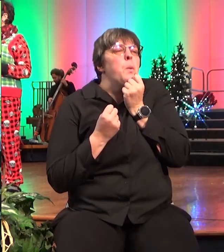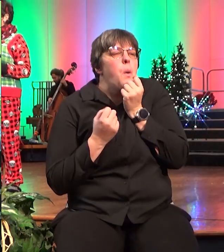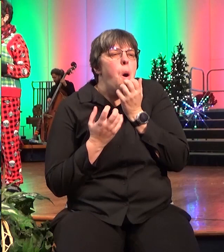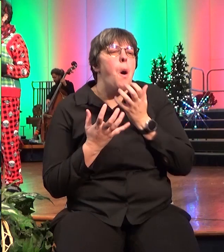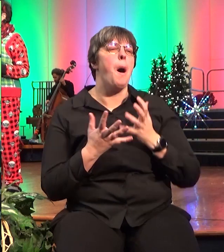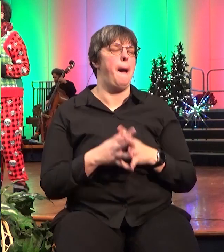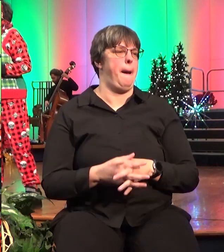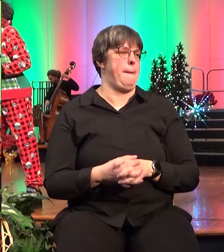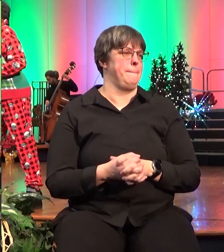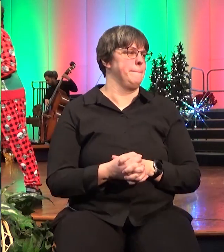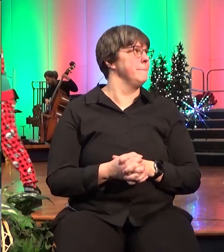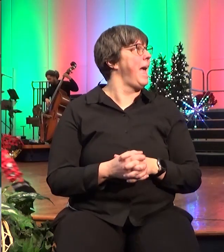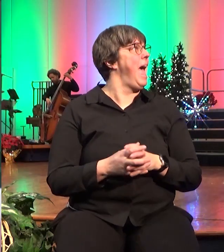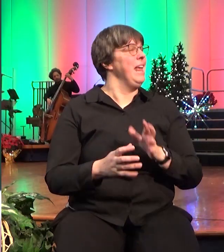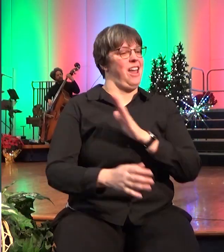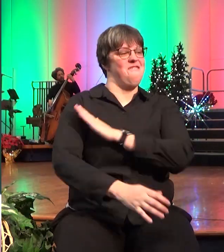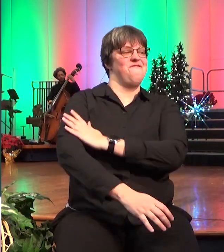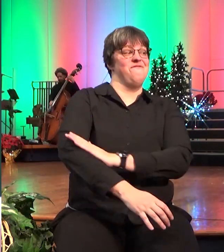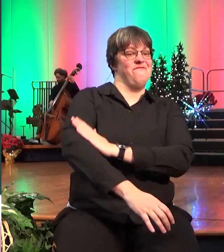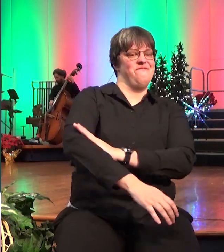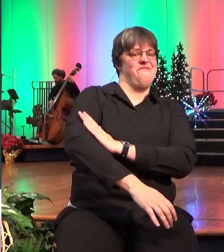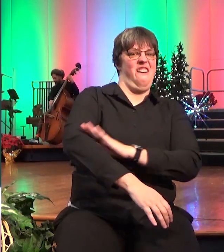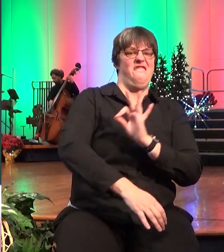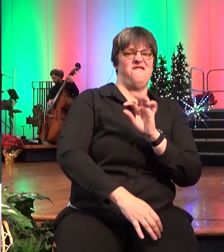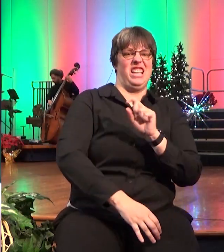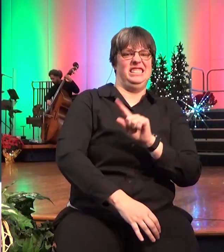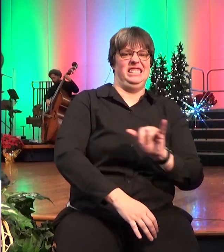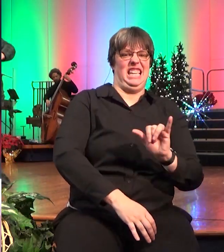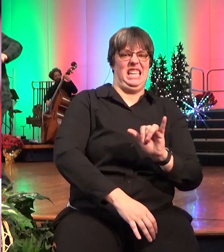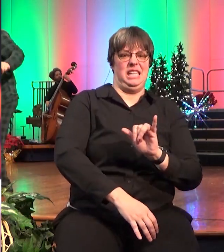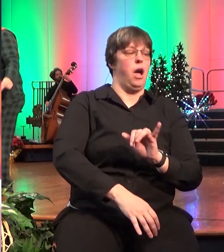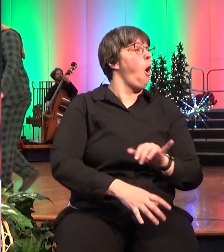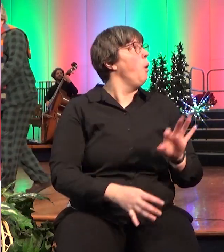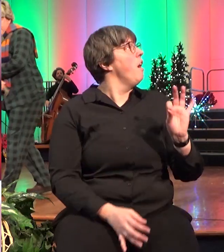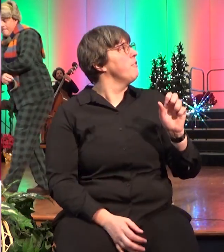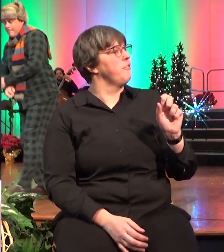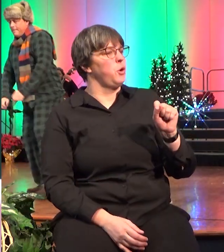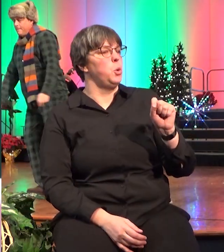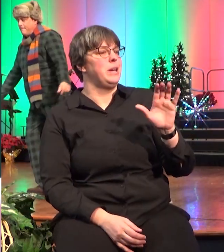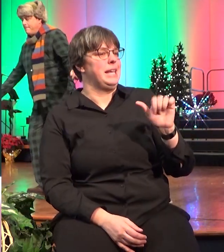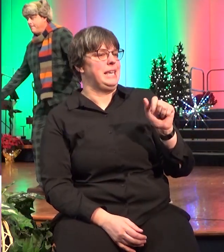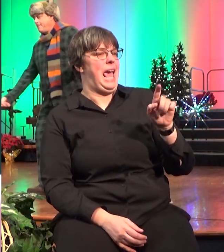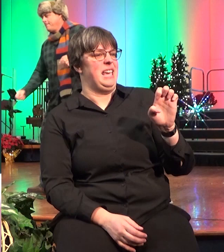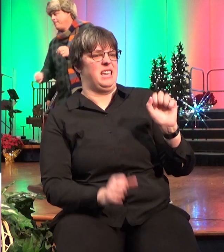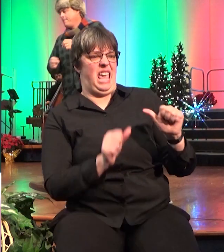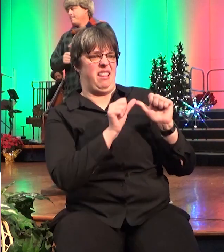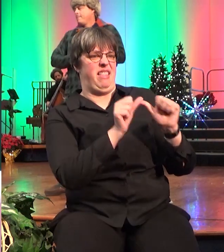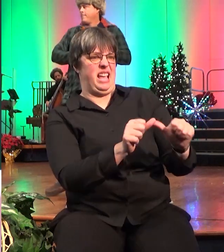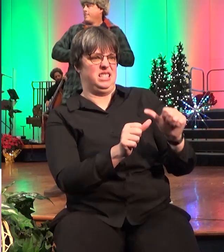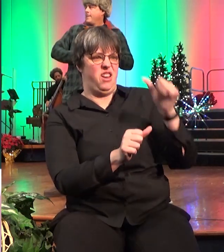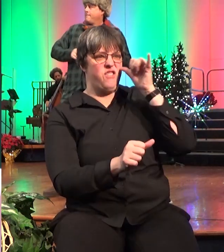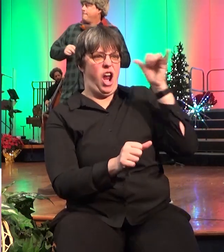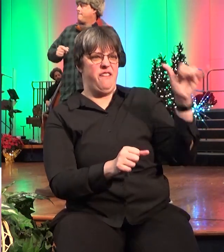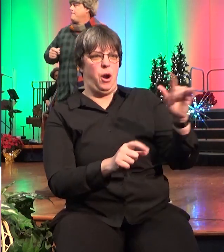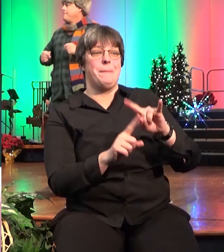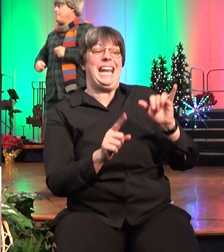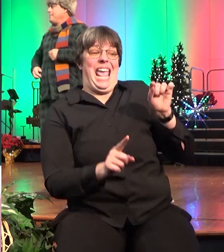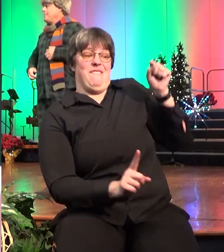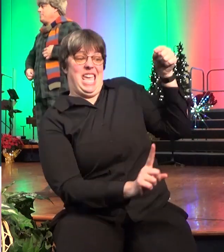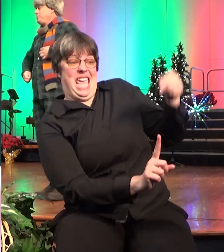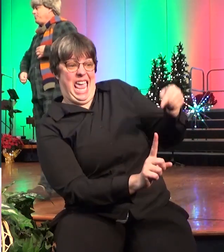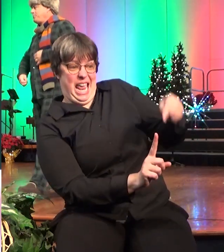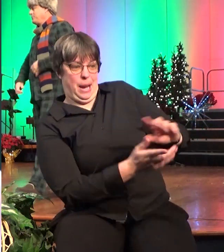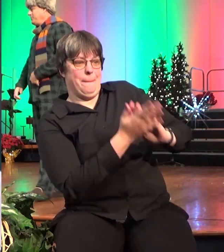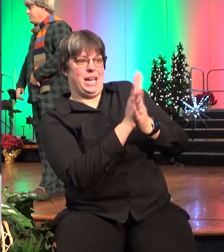too. Yeah, fruitcake can last forever, but if it does become warm and fuzzy, then it is